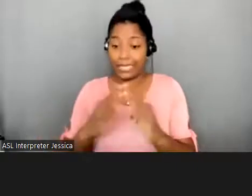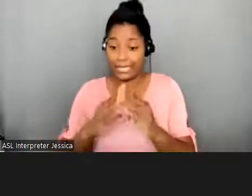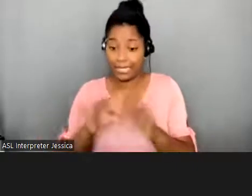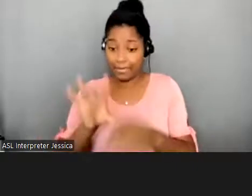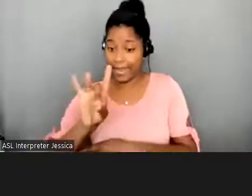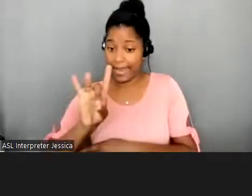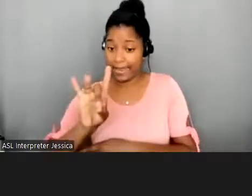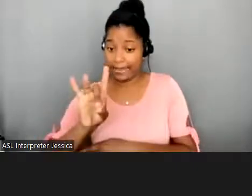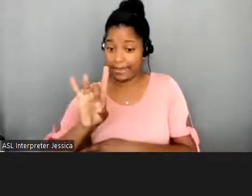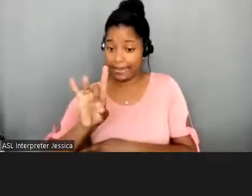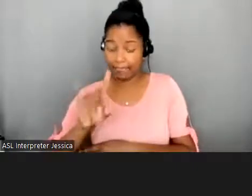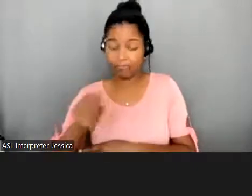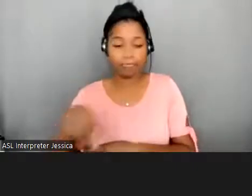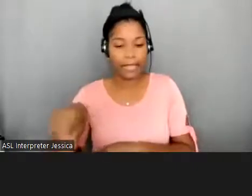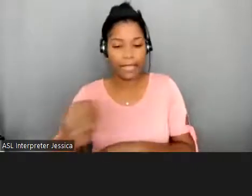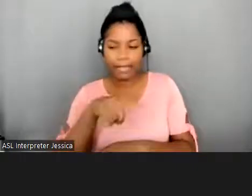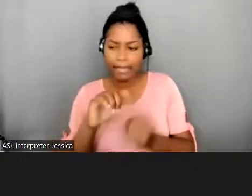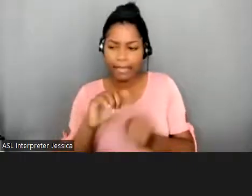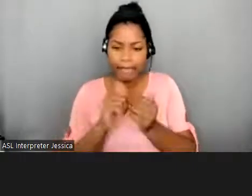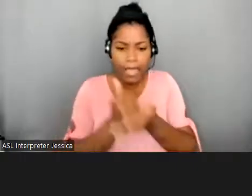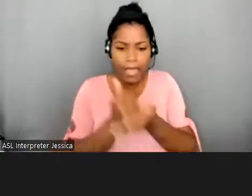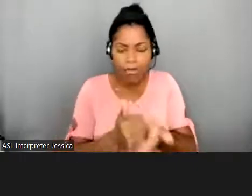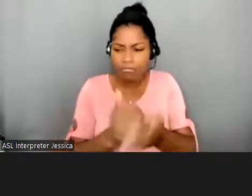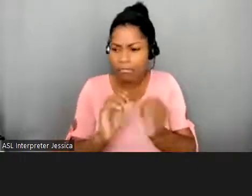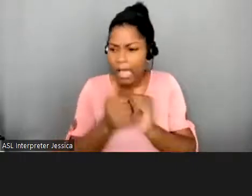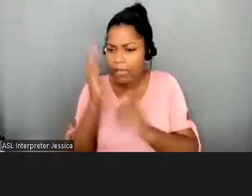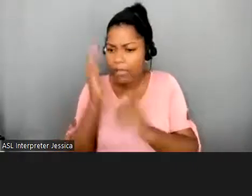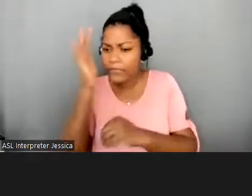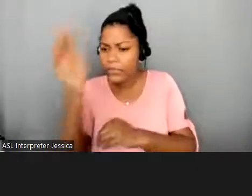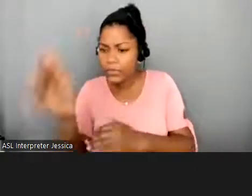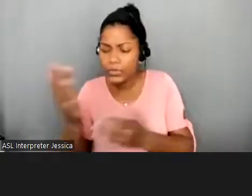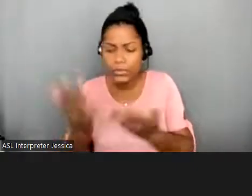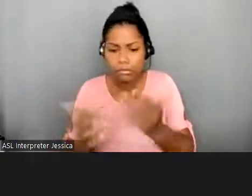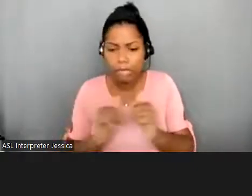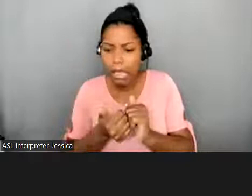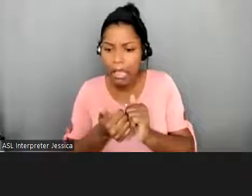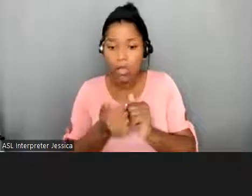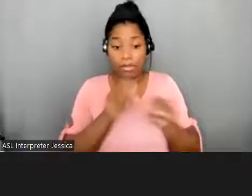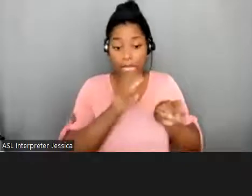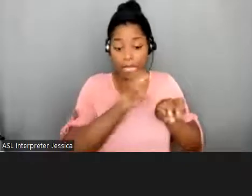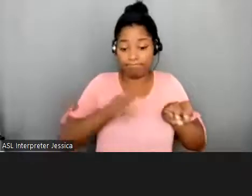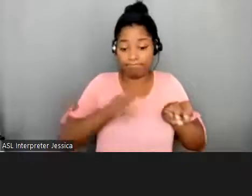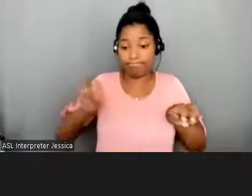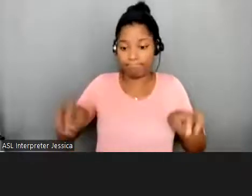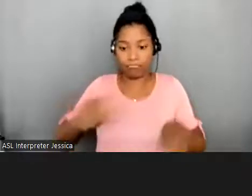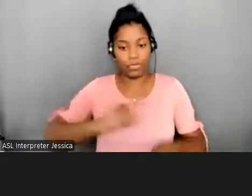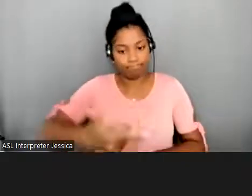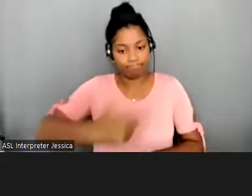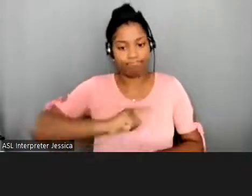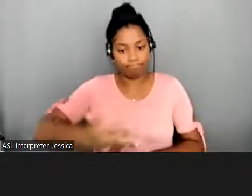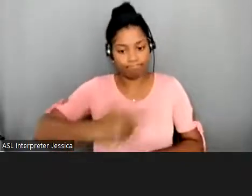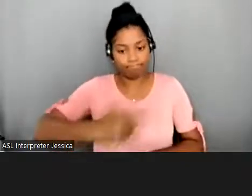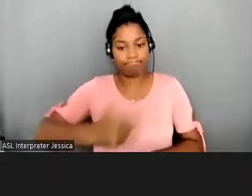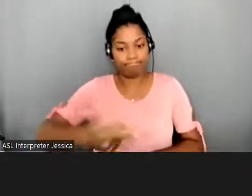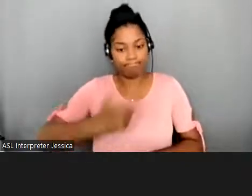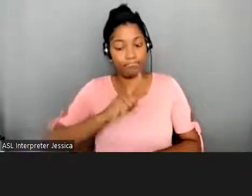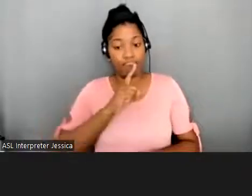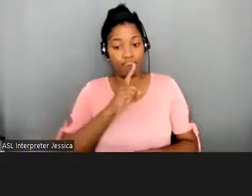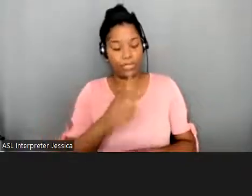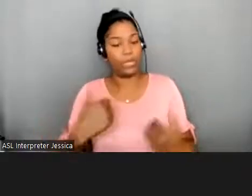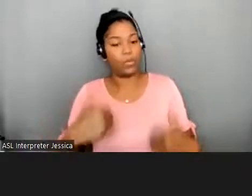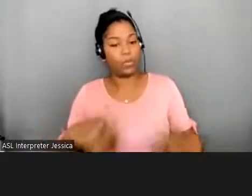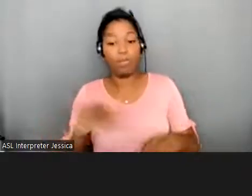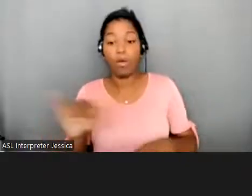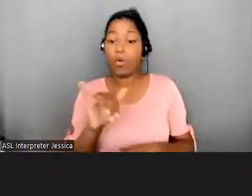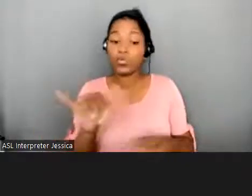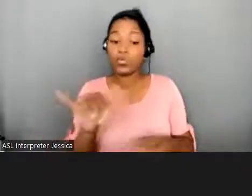ongoing efforts and future possibilities through an expert panel discussion, an interactive question and answer, and breakout rooms